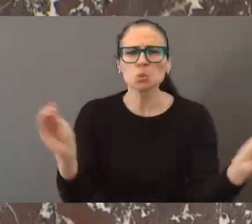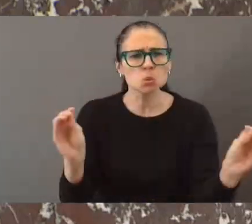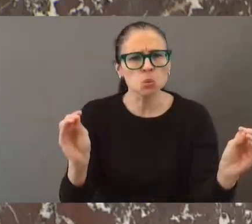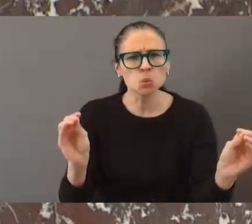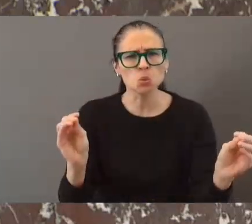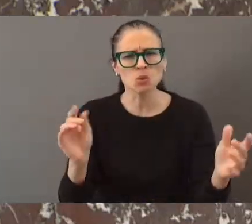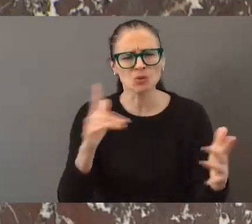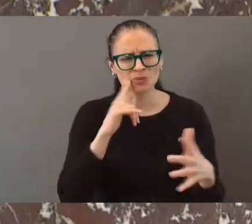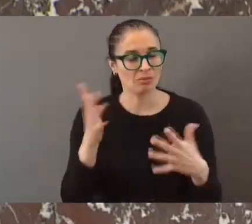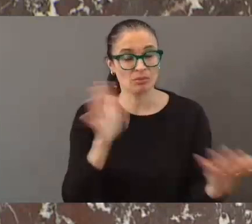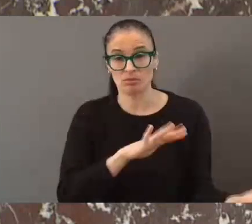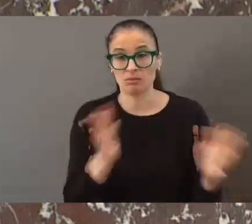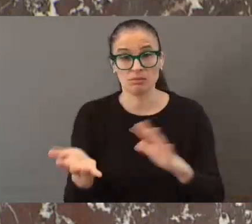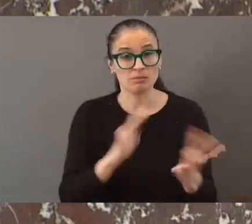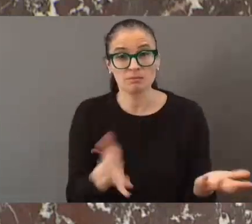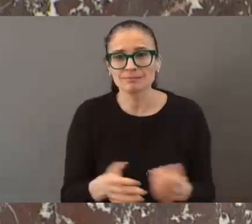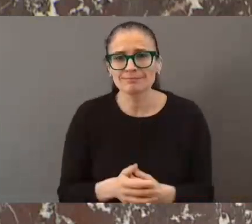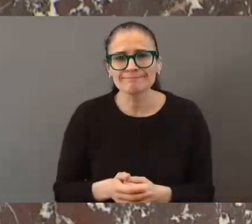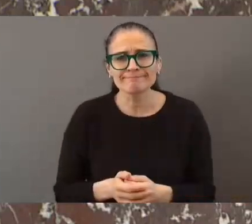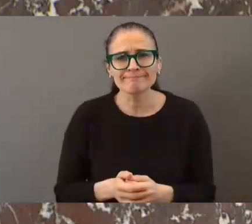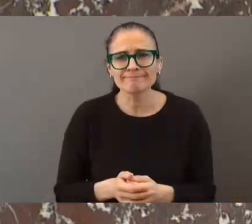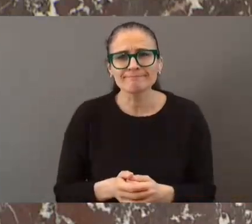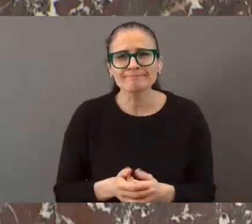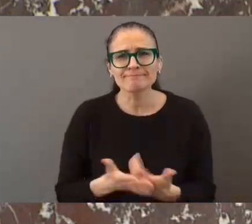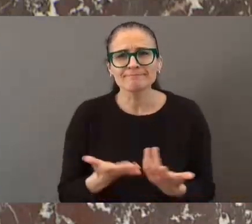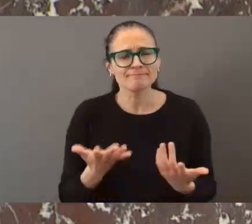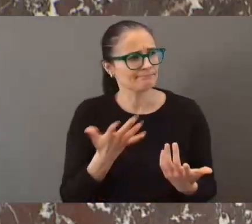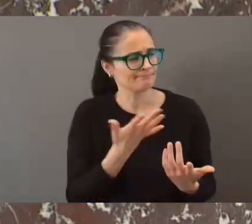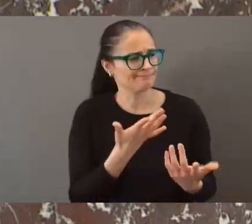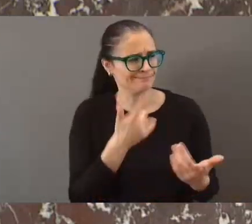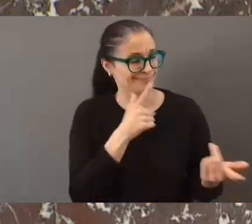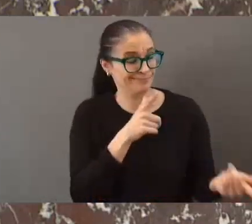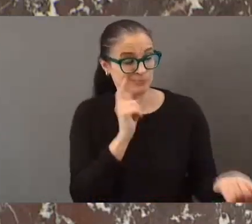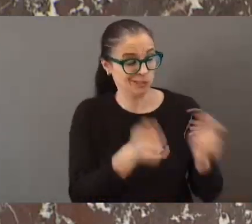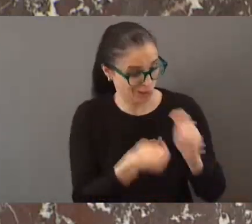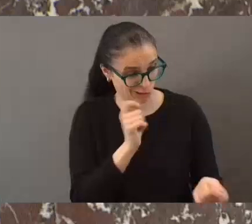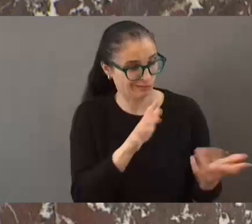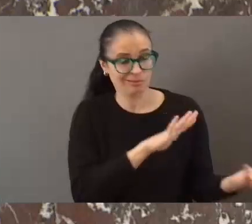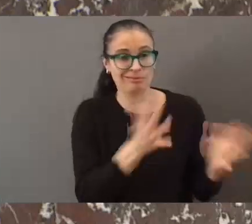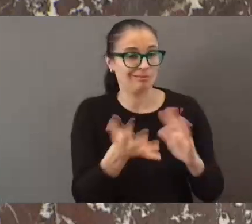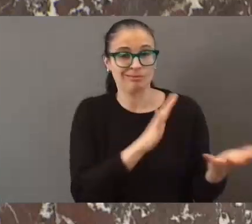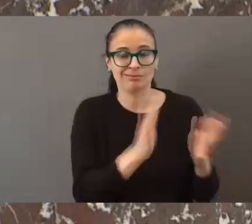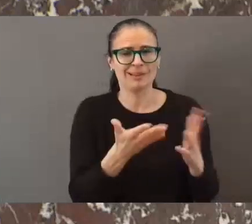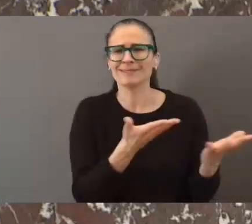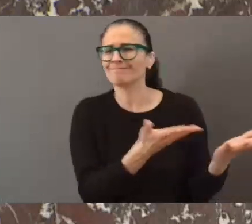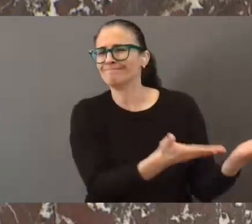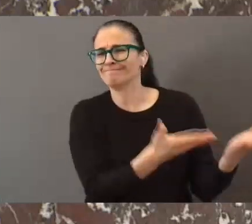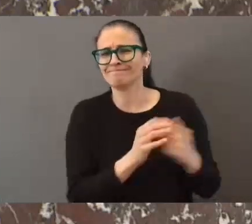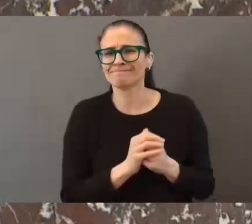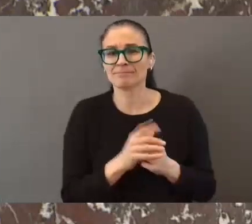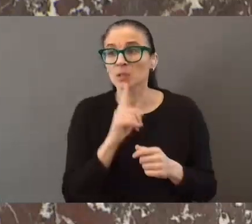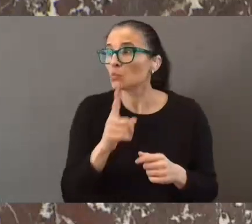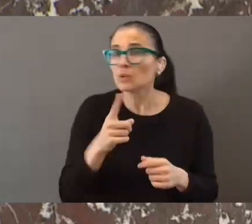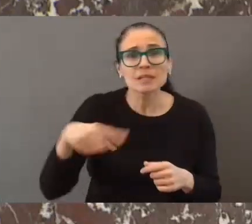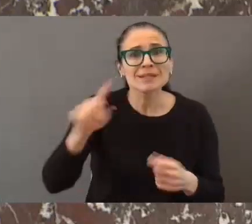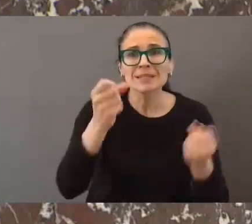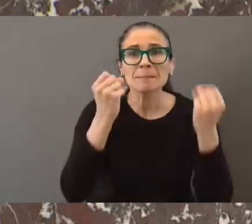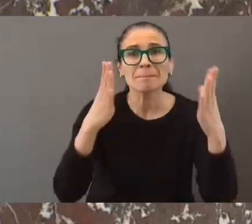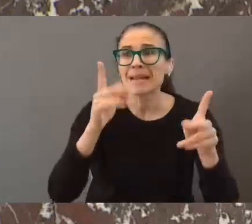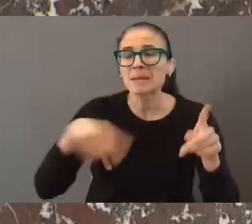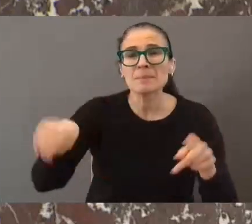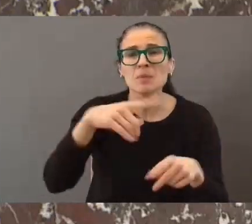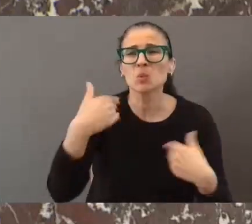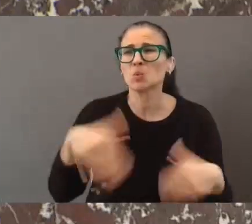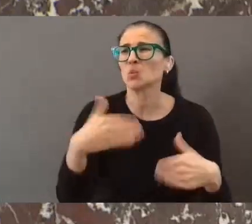get their story right. Honourable Speaker, there are vulnerable people from the community that need support. I know they used to have an MLA that